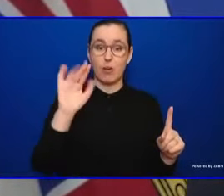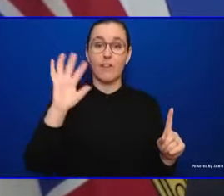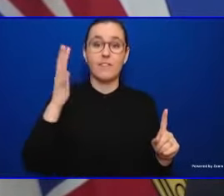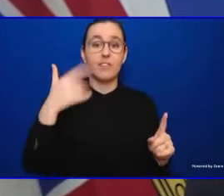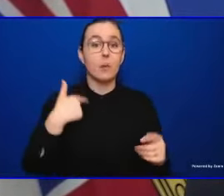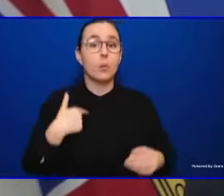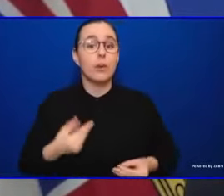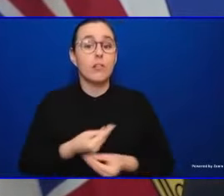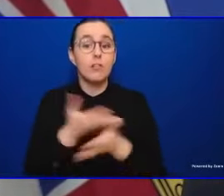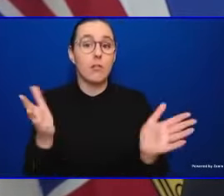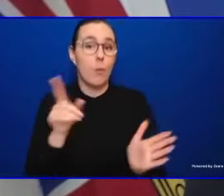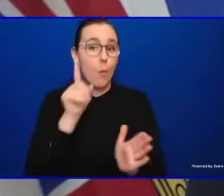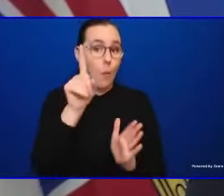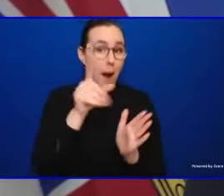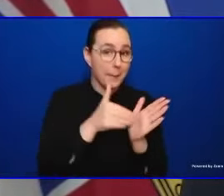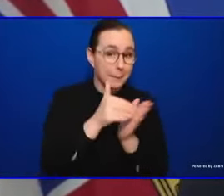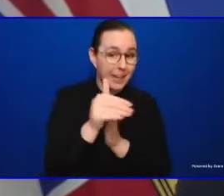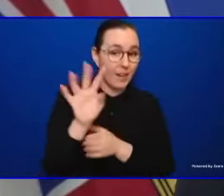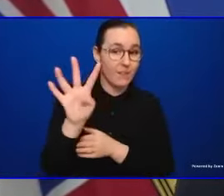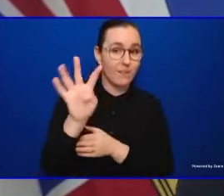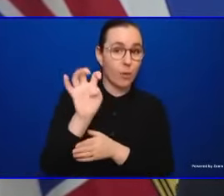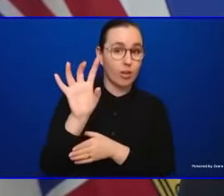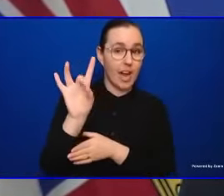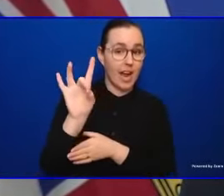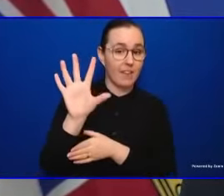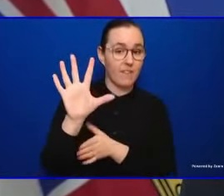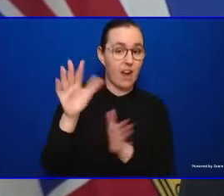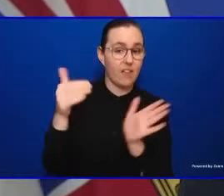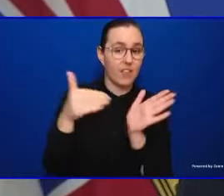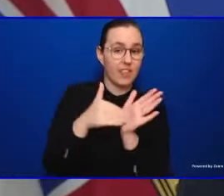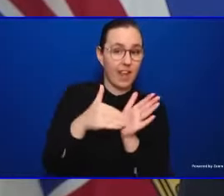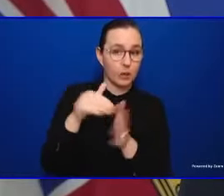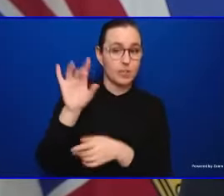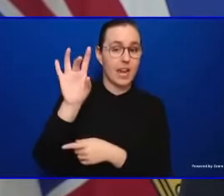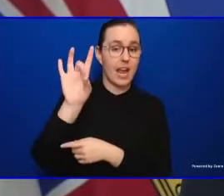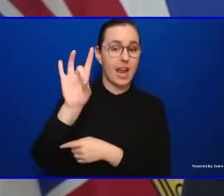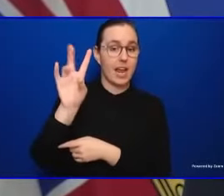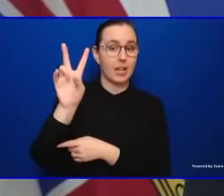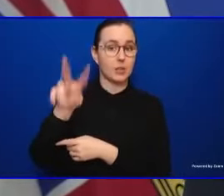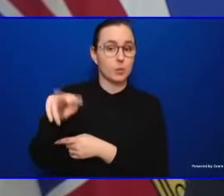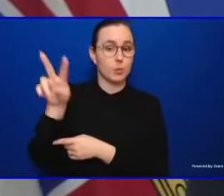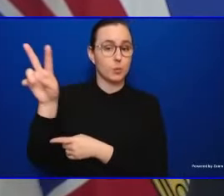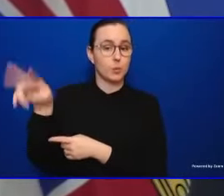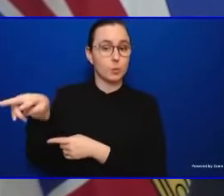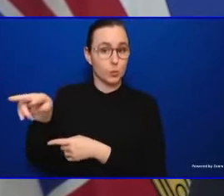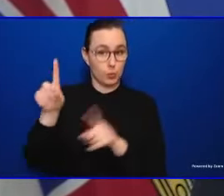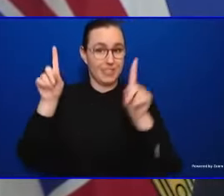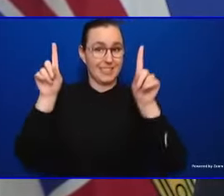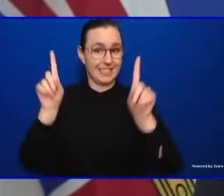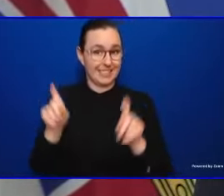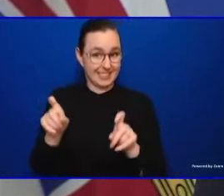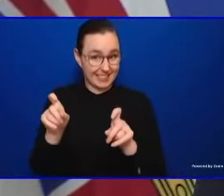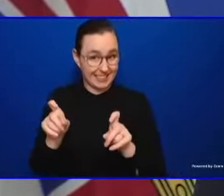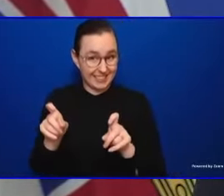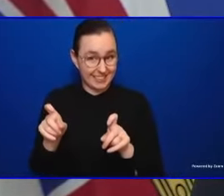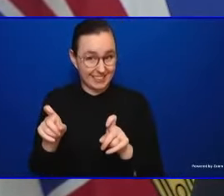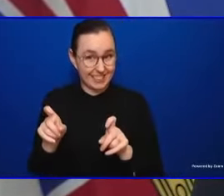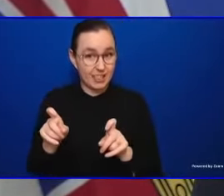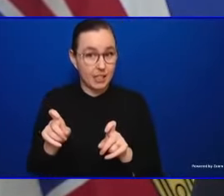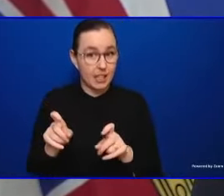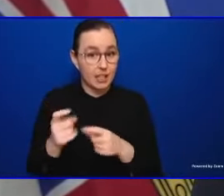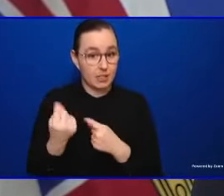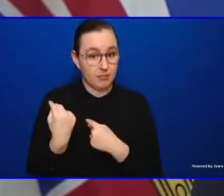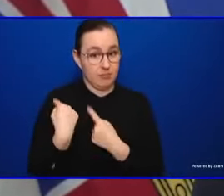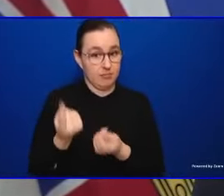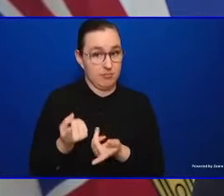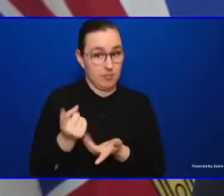BC. 20,000 of these tests, in fact, were delivered yesterday, 87,000 prior to yesterday, and 100,000 are in the process